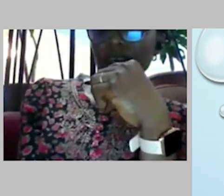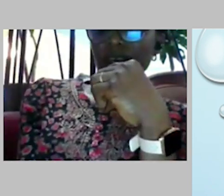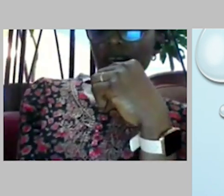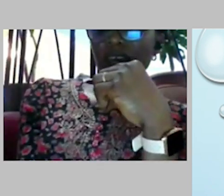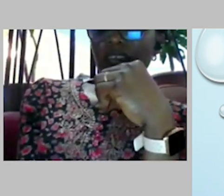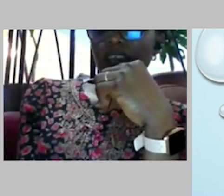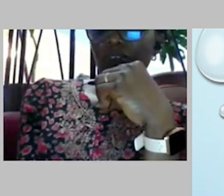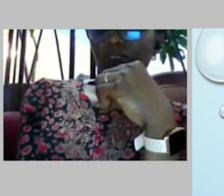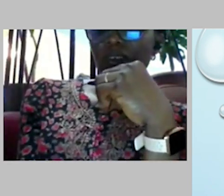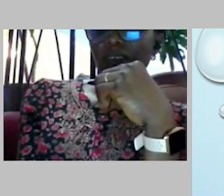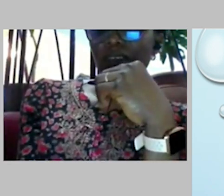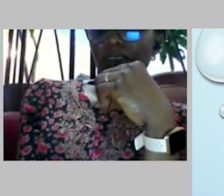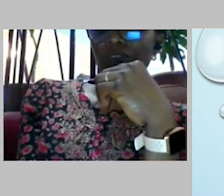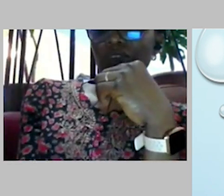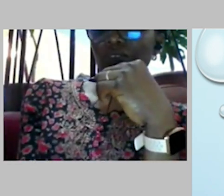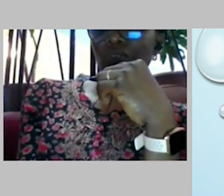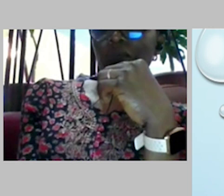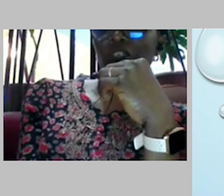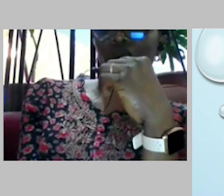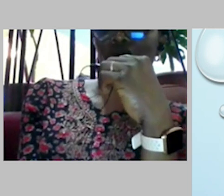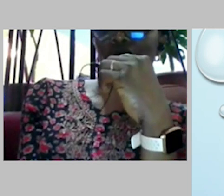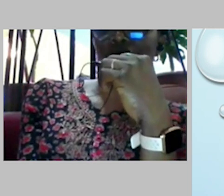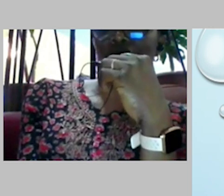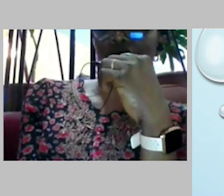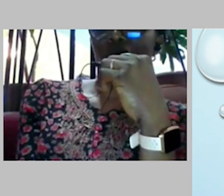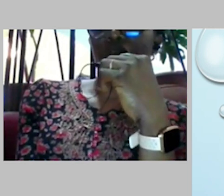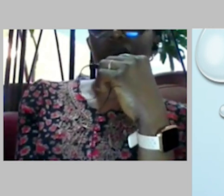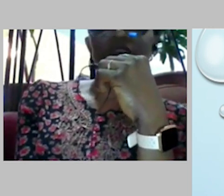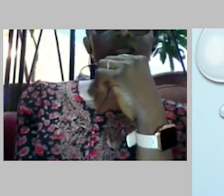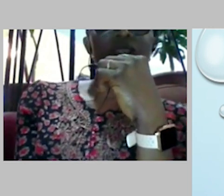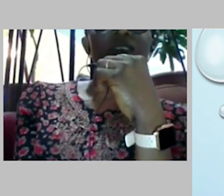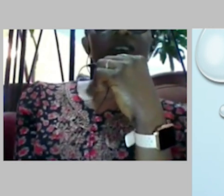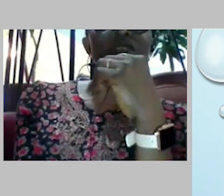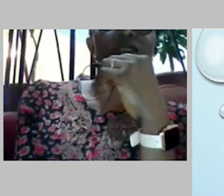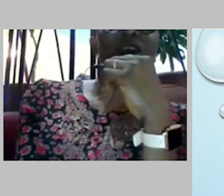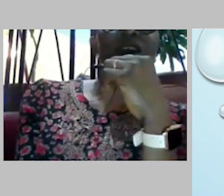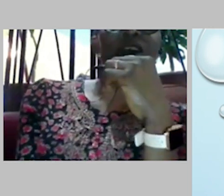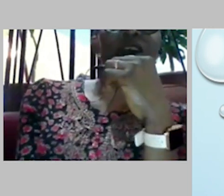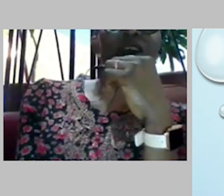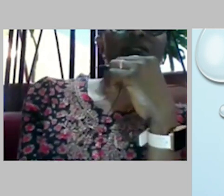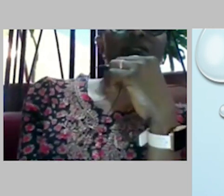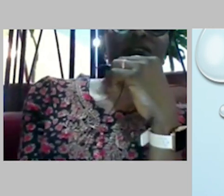accessibility. Earlier on, I heard Dr. mentioned universal design.